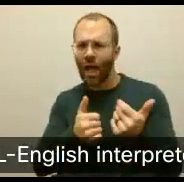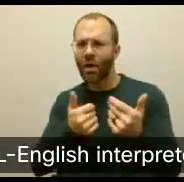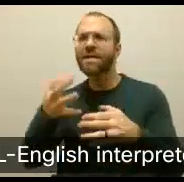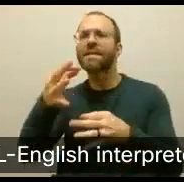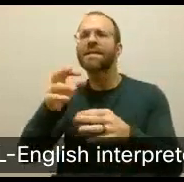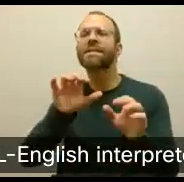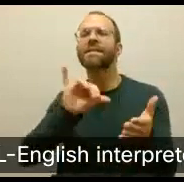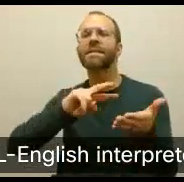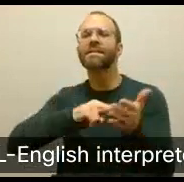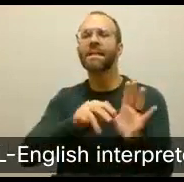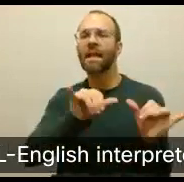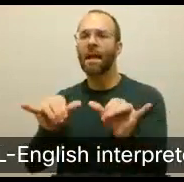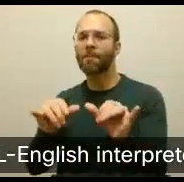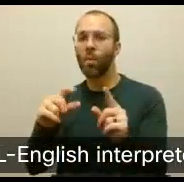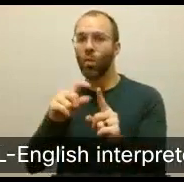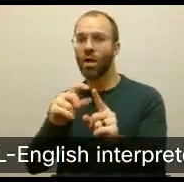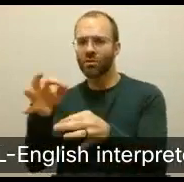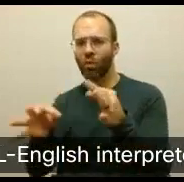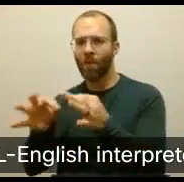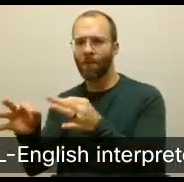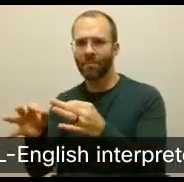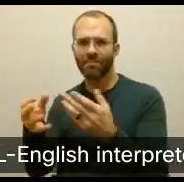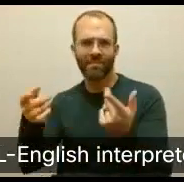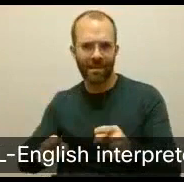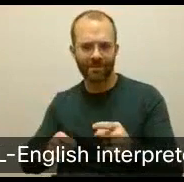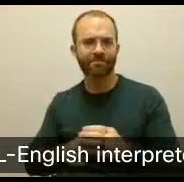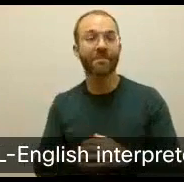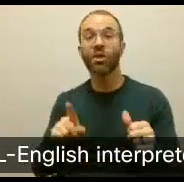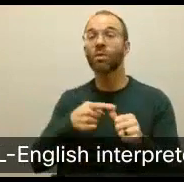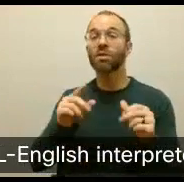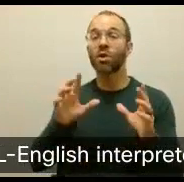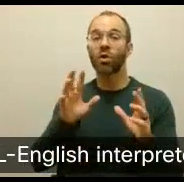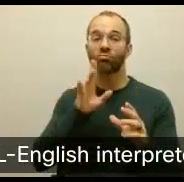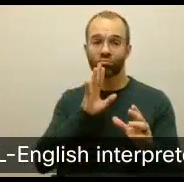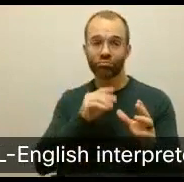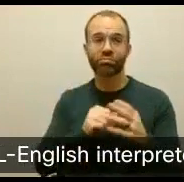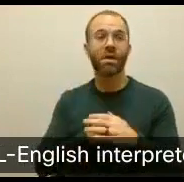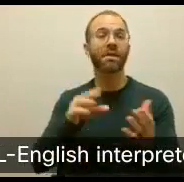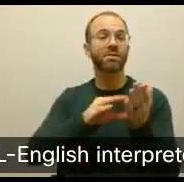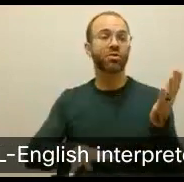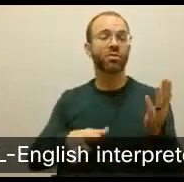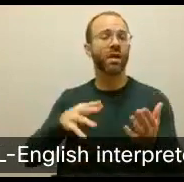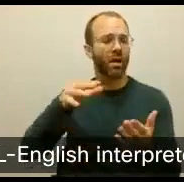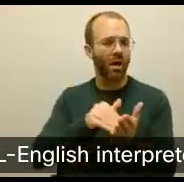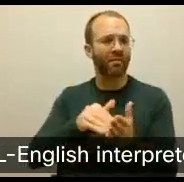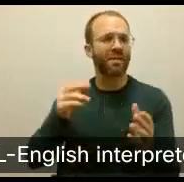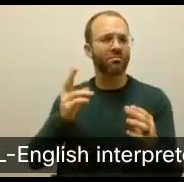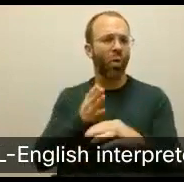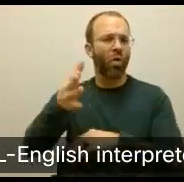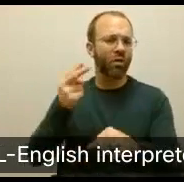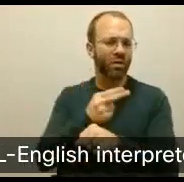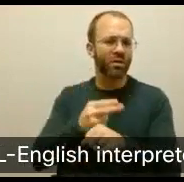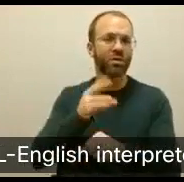has occurred in this sample. So the original text states, students frequently overuse direct quotations in taking